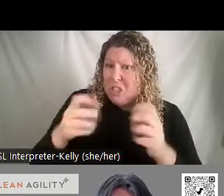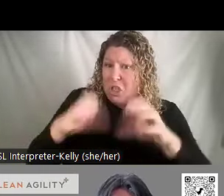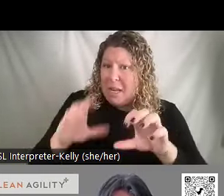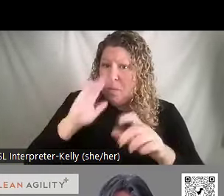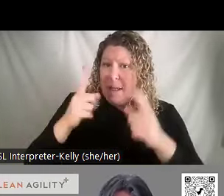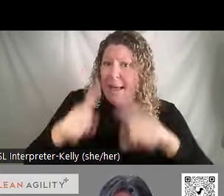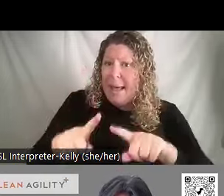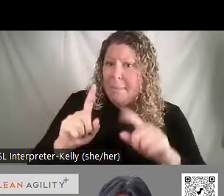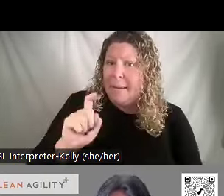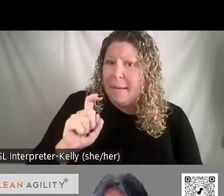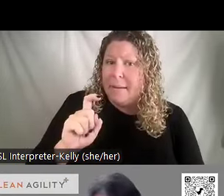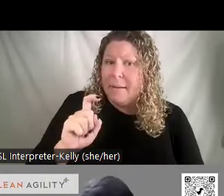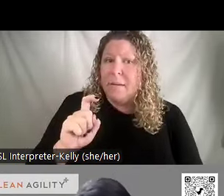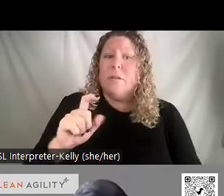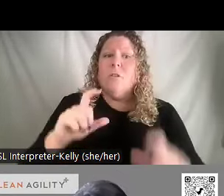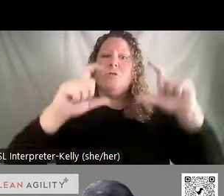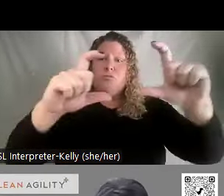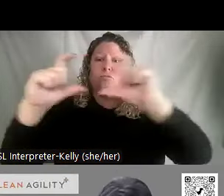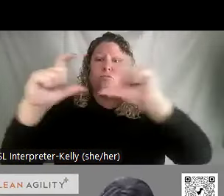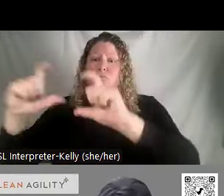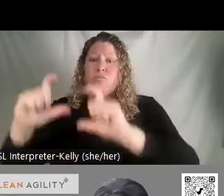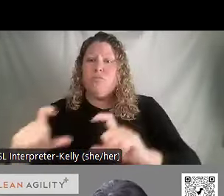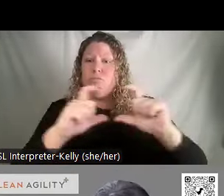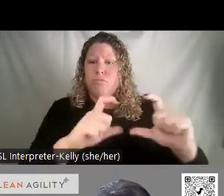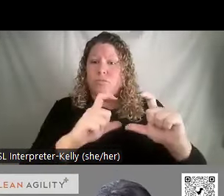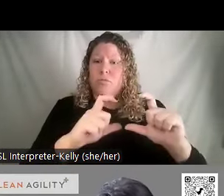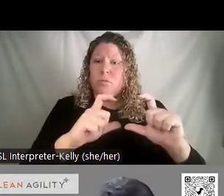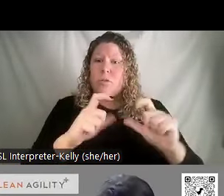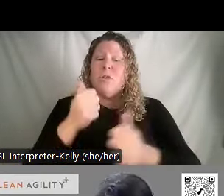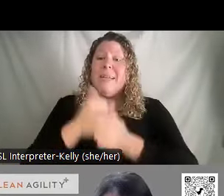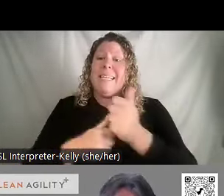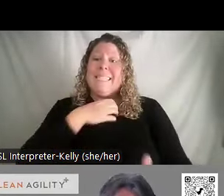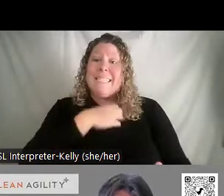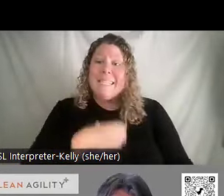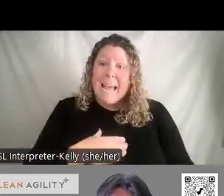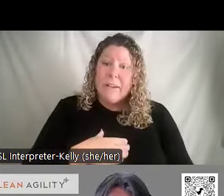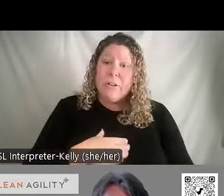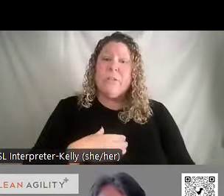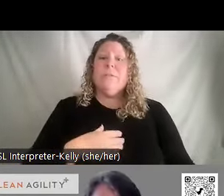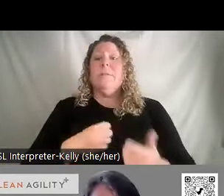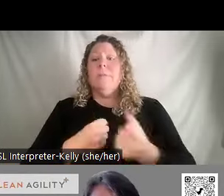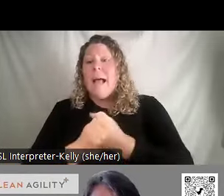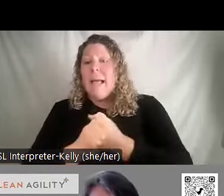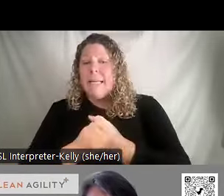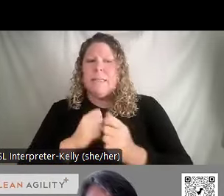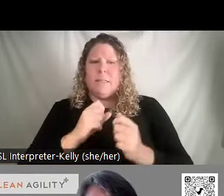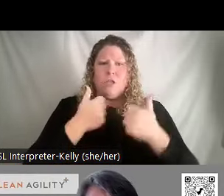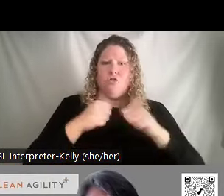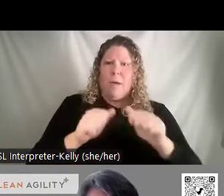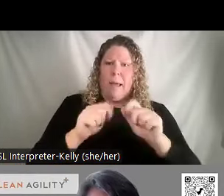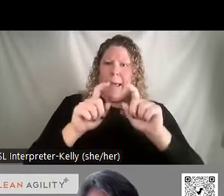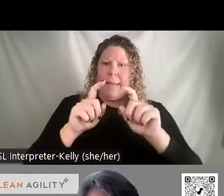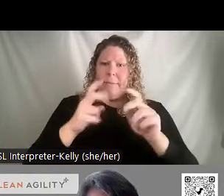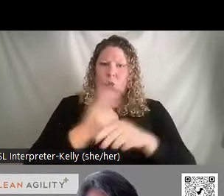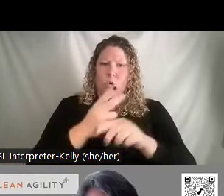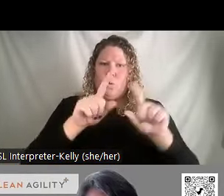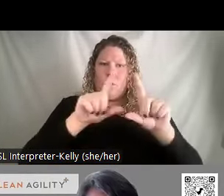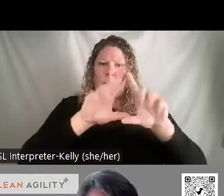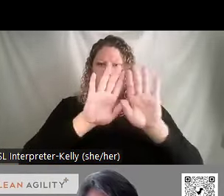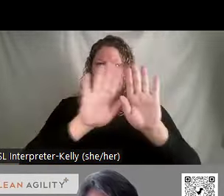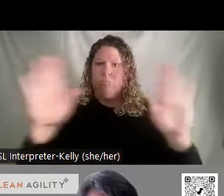a desire, buy-in, and execution into your pre-mortem, and then come up with some countermeasures before you get far into your